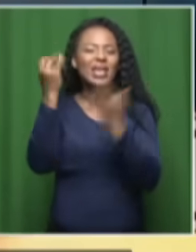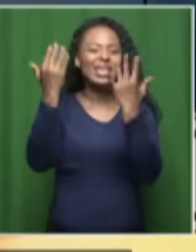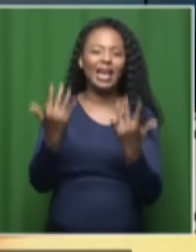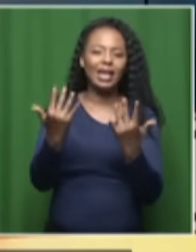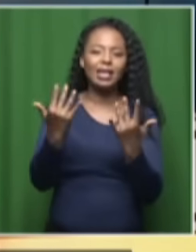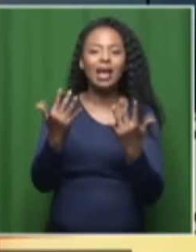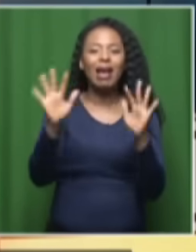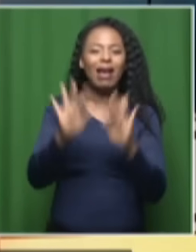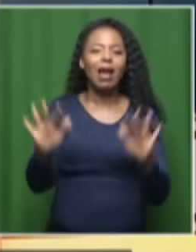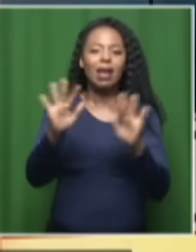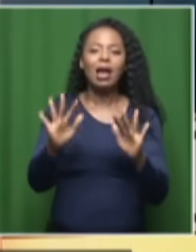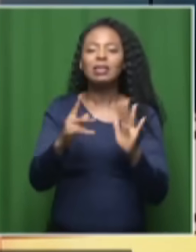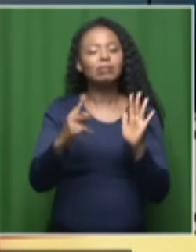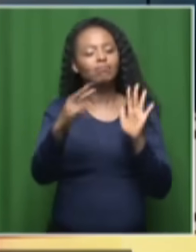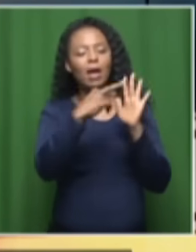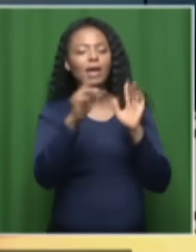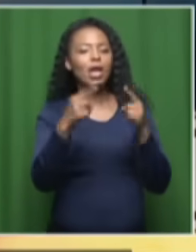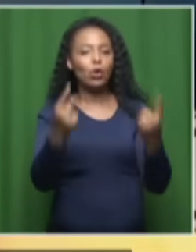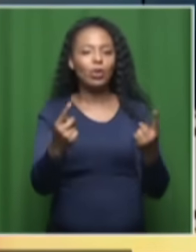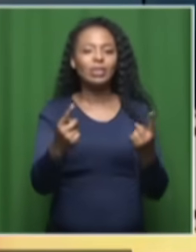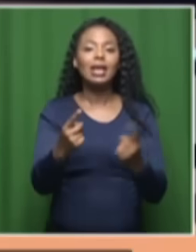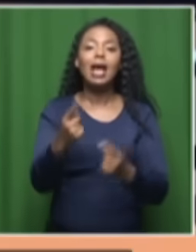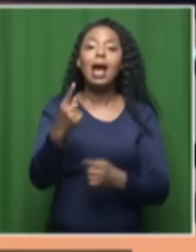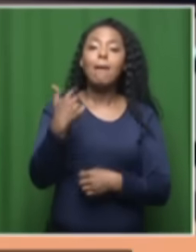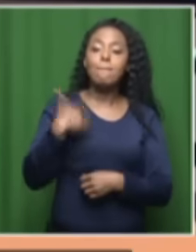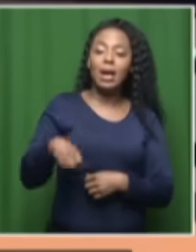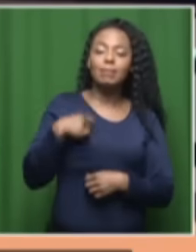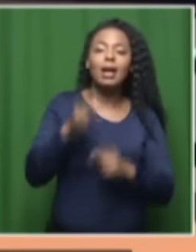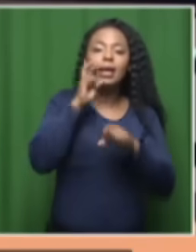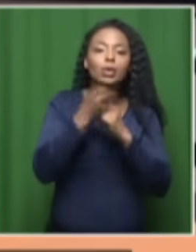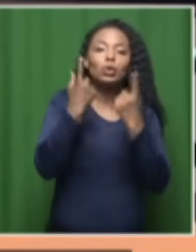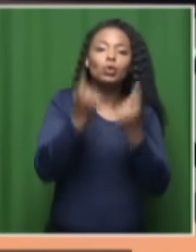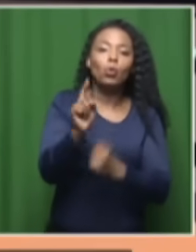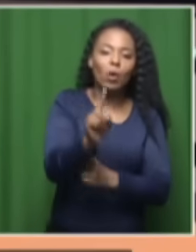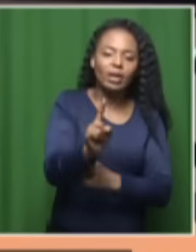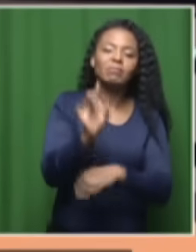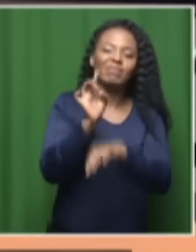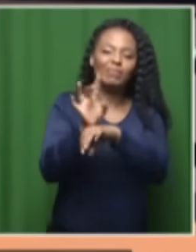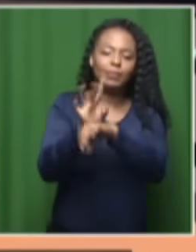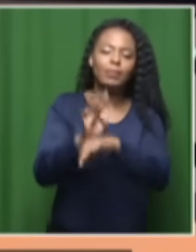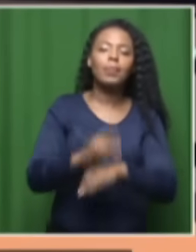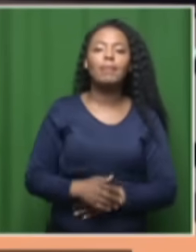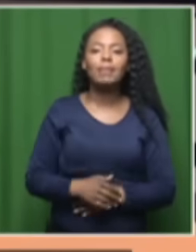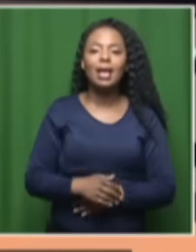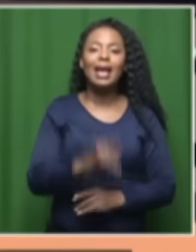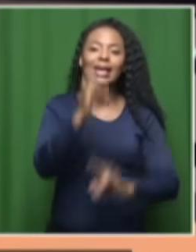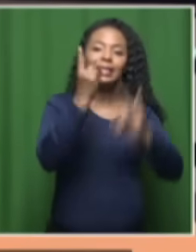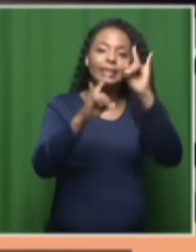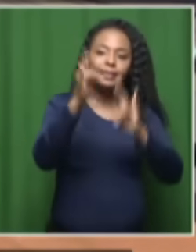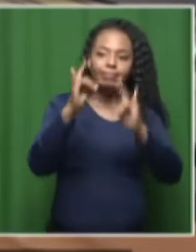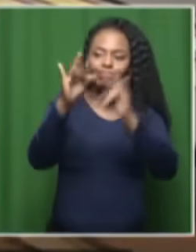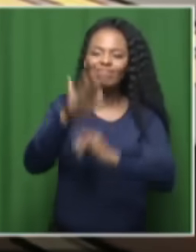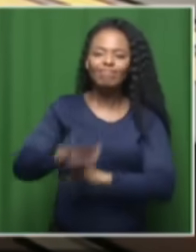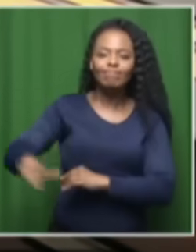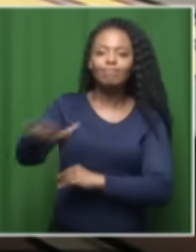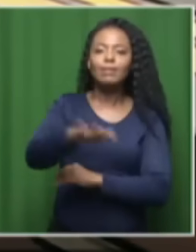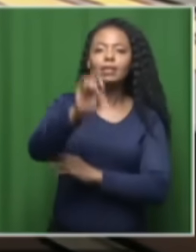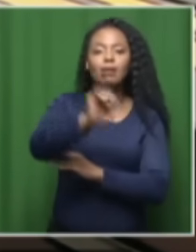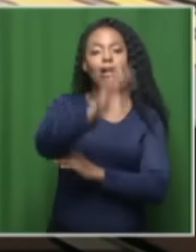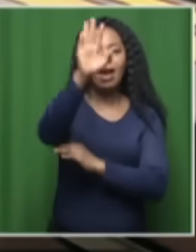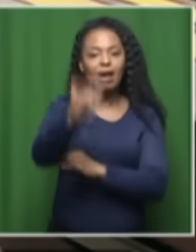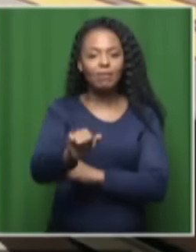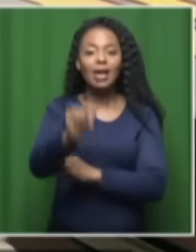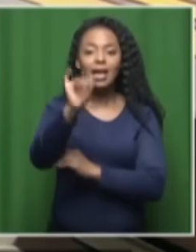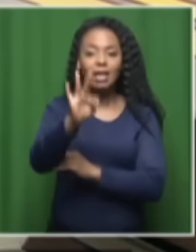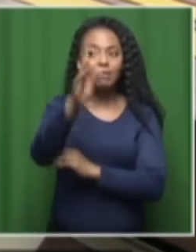that's what each of the metros needs to do as metros. And the towns and cities of South Africa can also